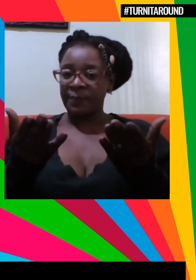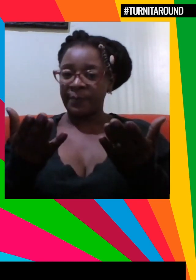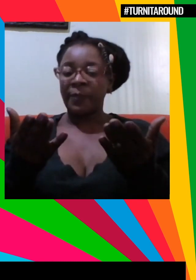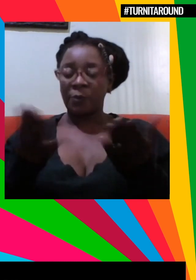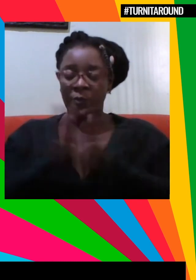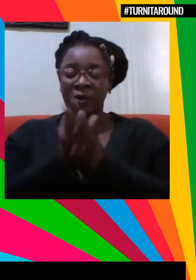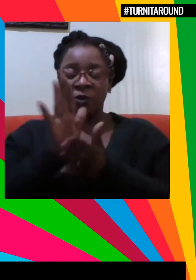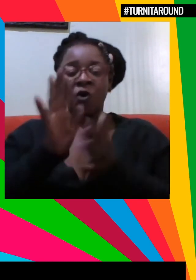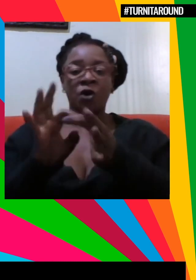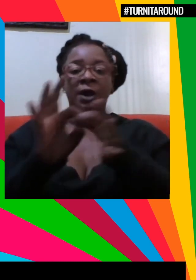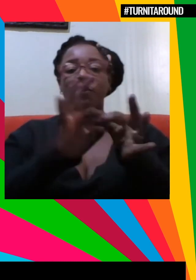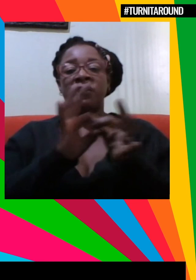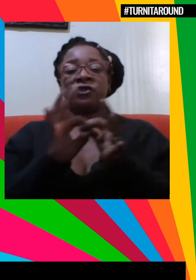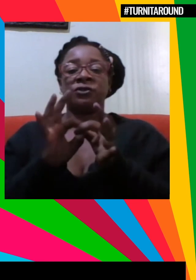collaboration.